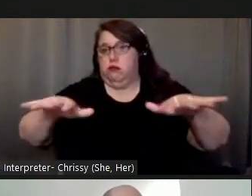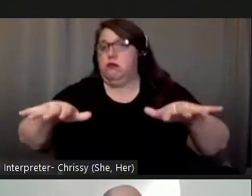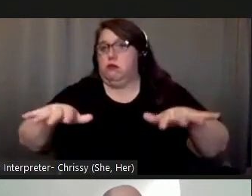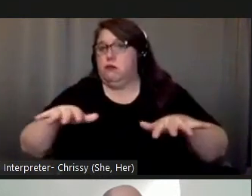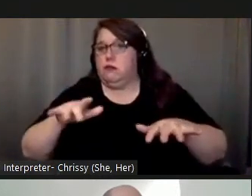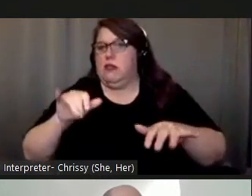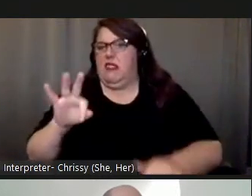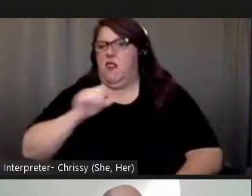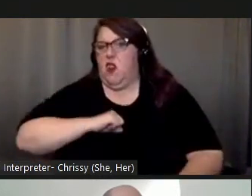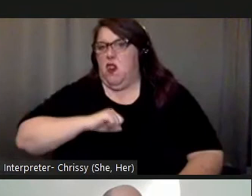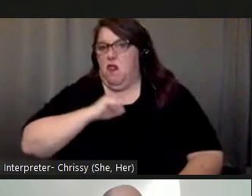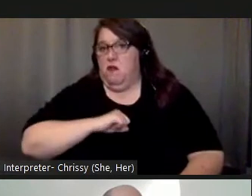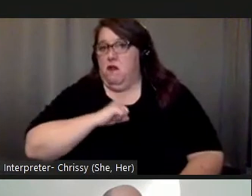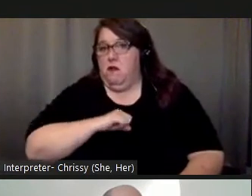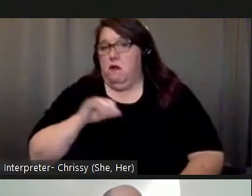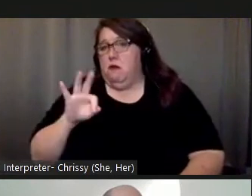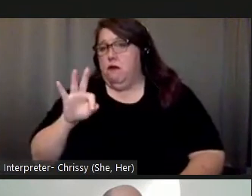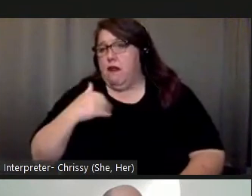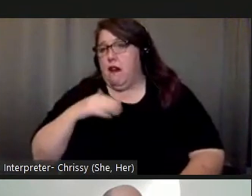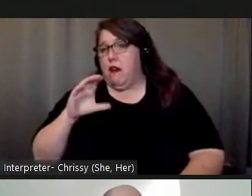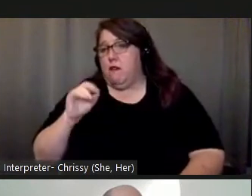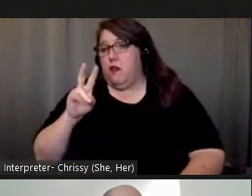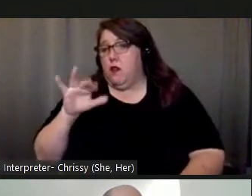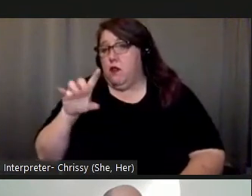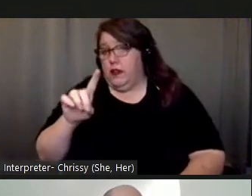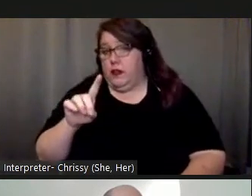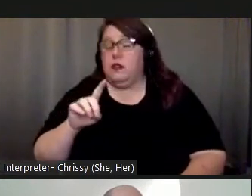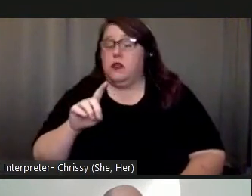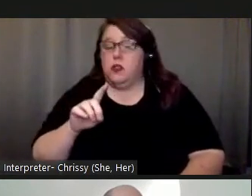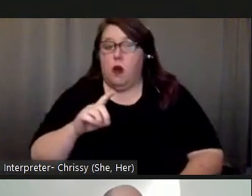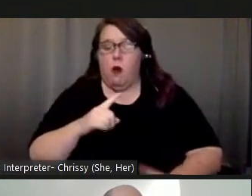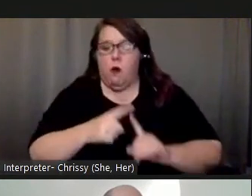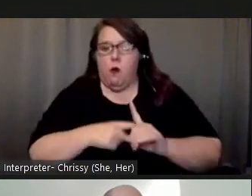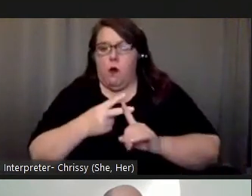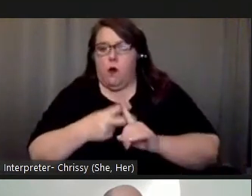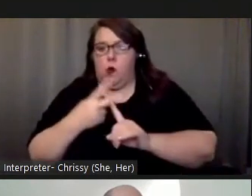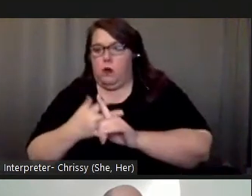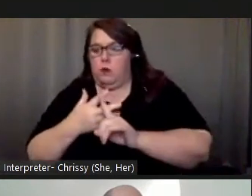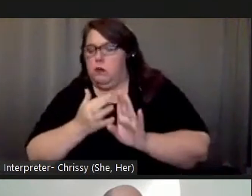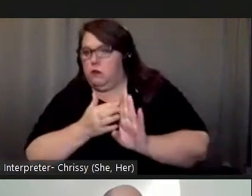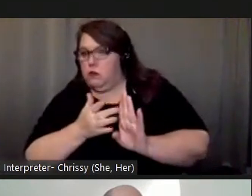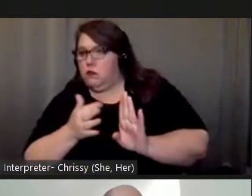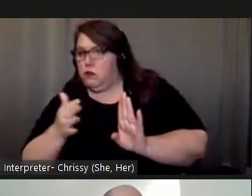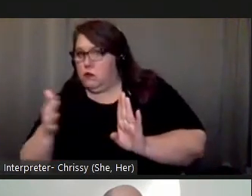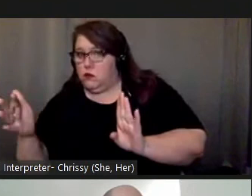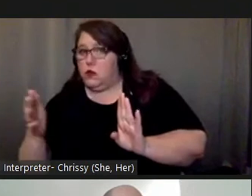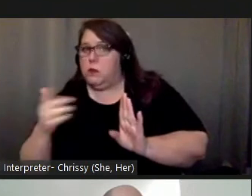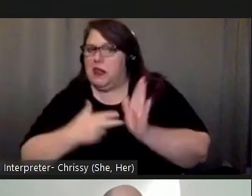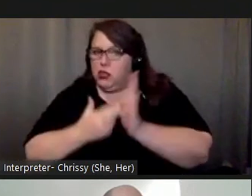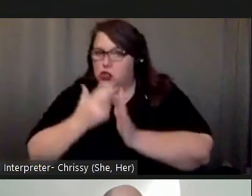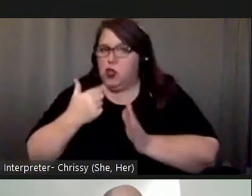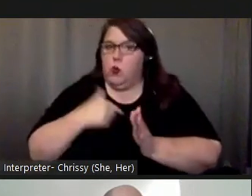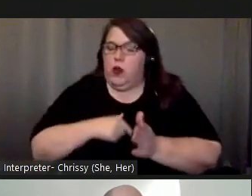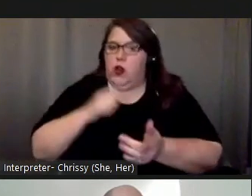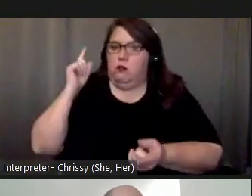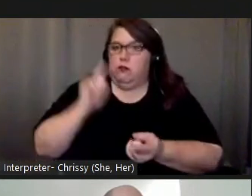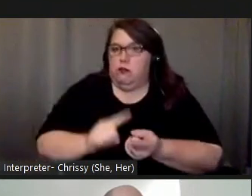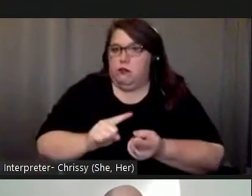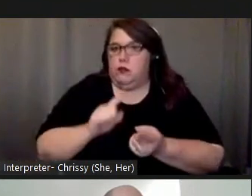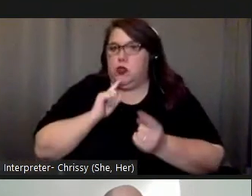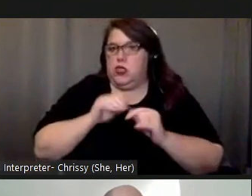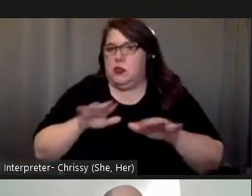may contain COVID. So it's our role over the next few months as Coloradans to be sure we're doing everything we can to reduce the spread. Even